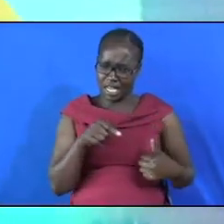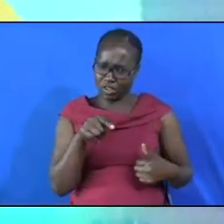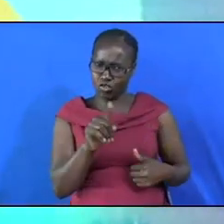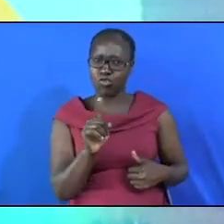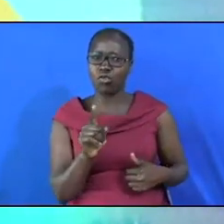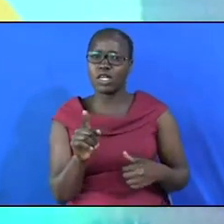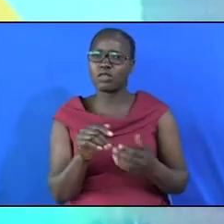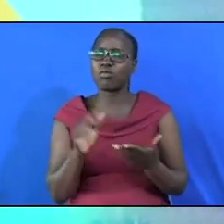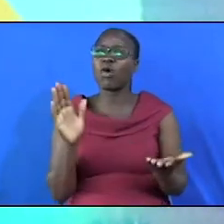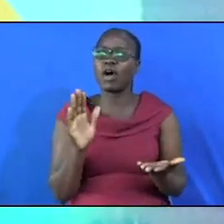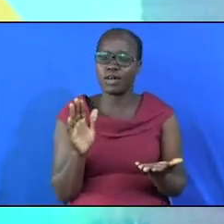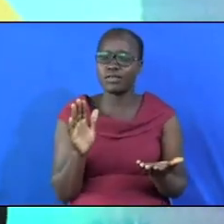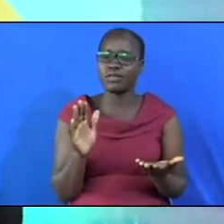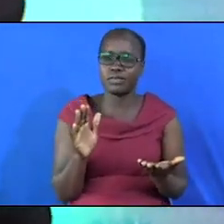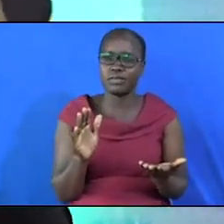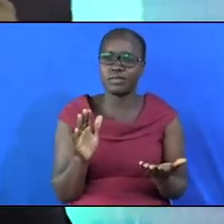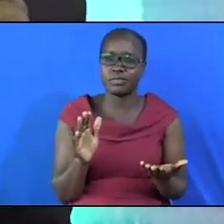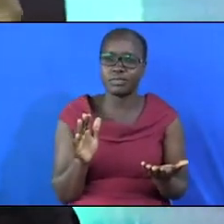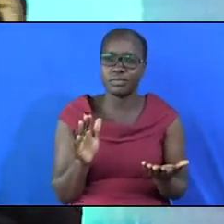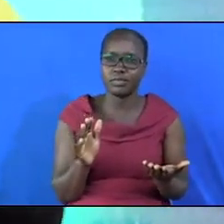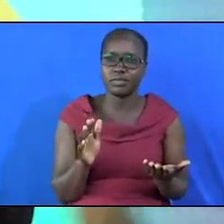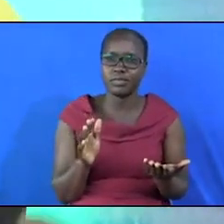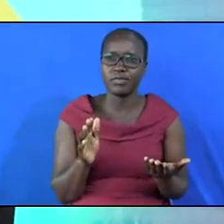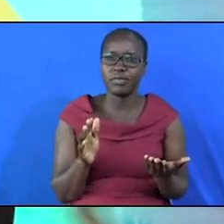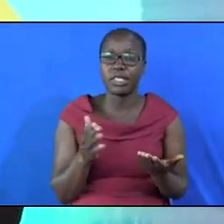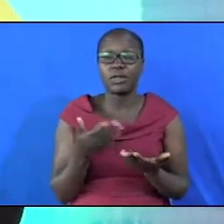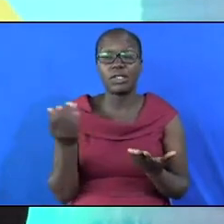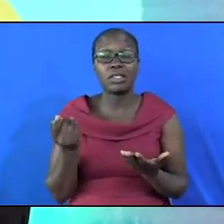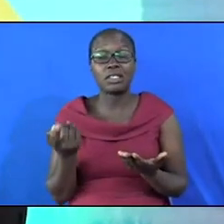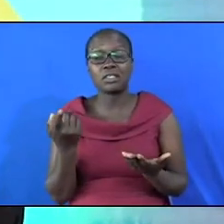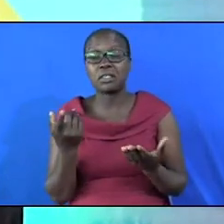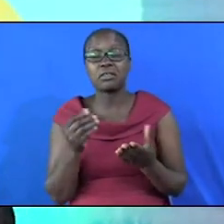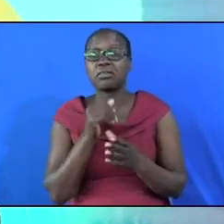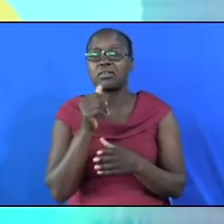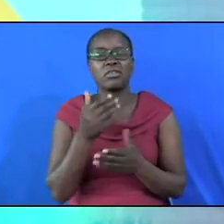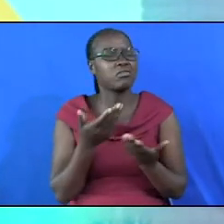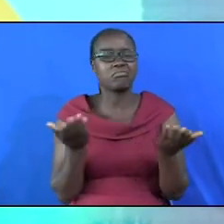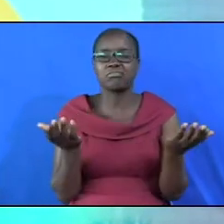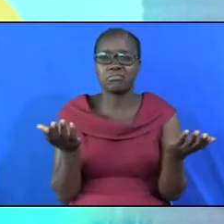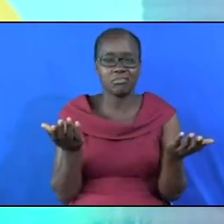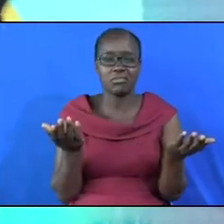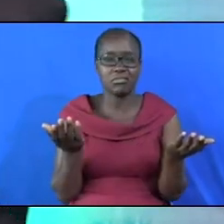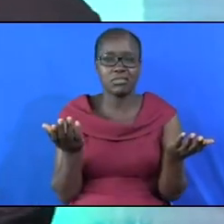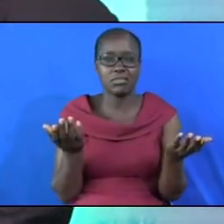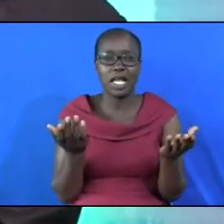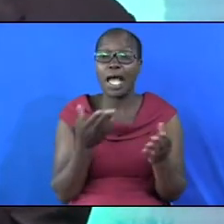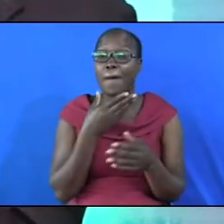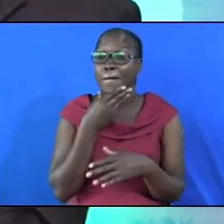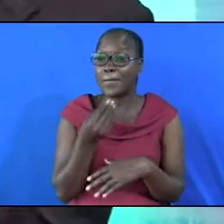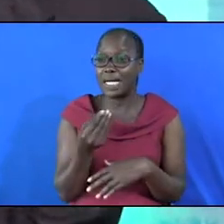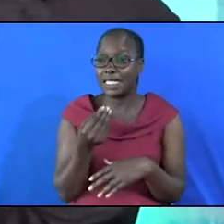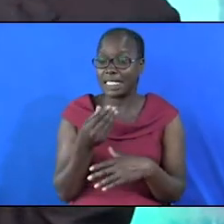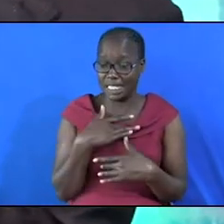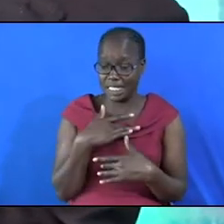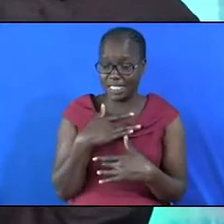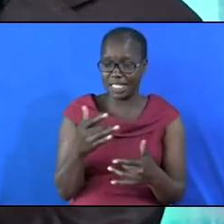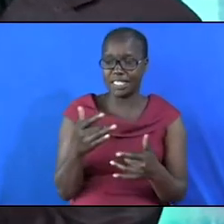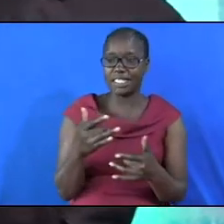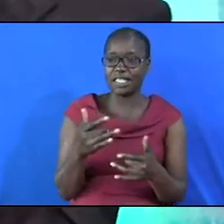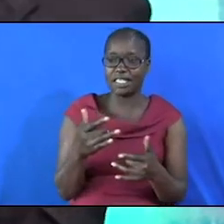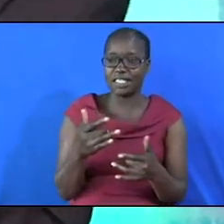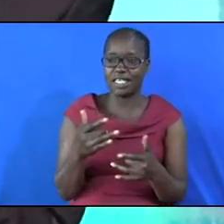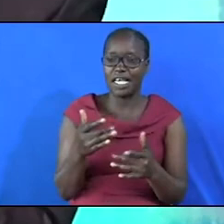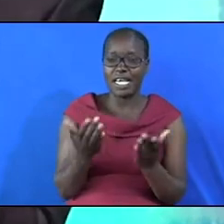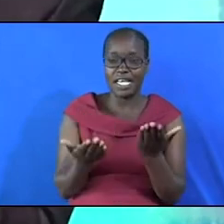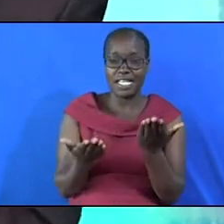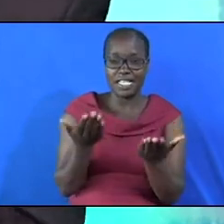Say amen, my friend. The other you didn't get, so let me use the other one. Men are interested